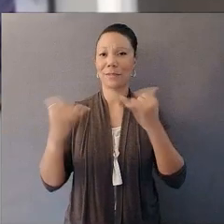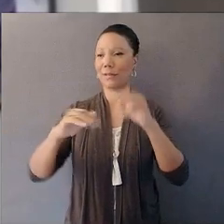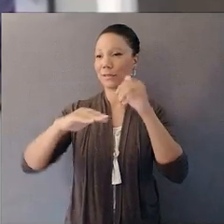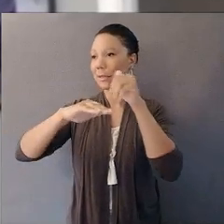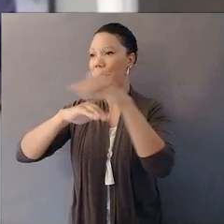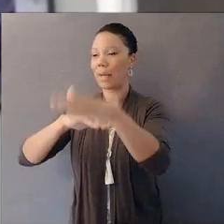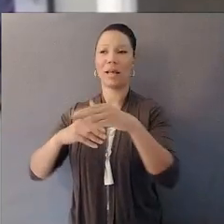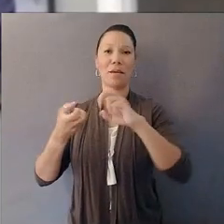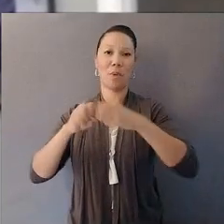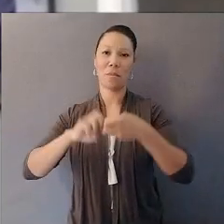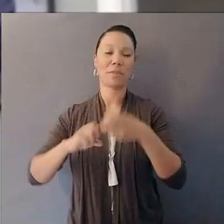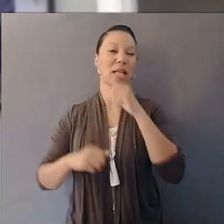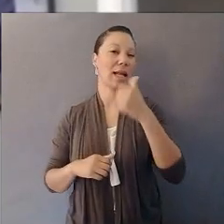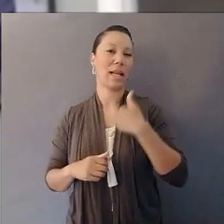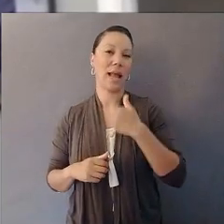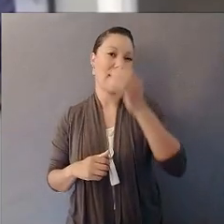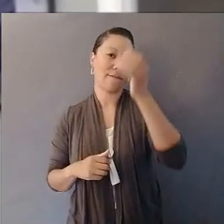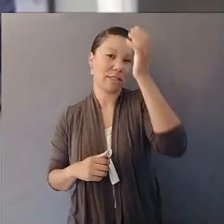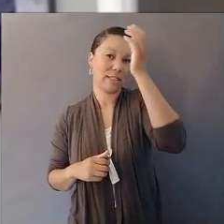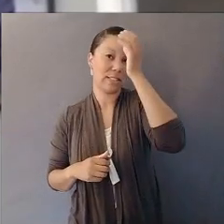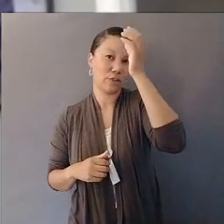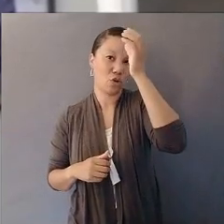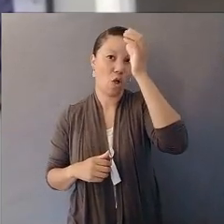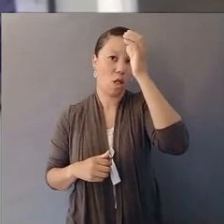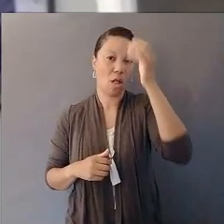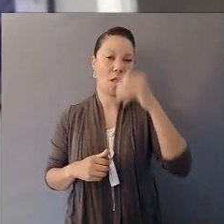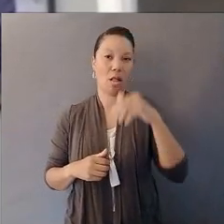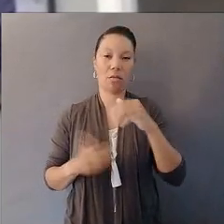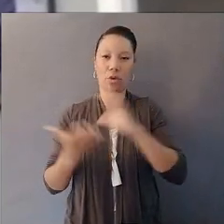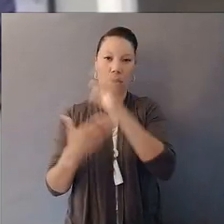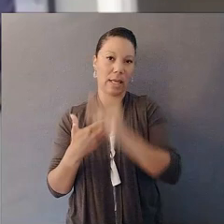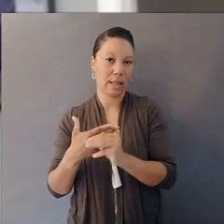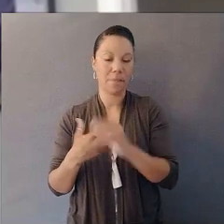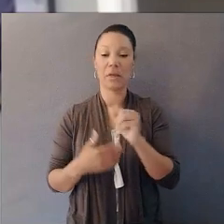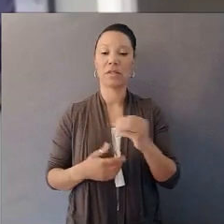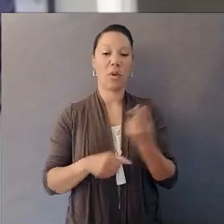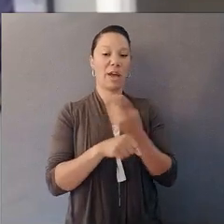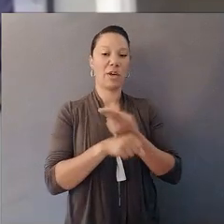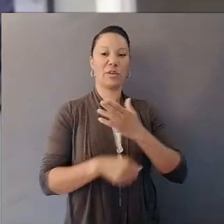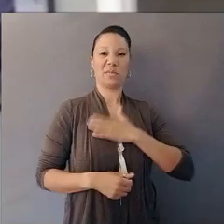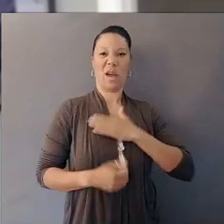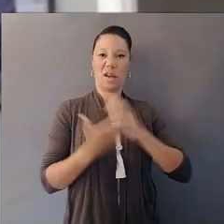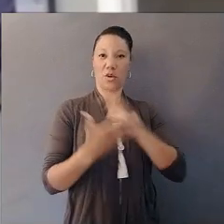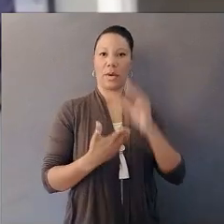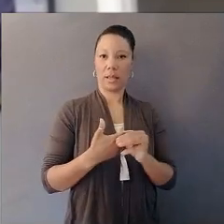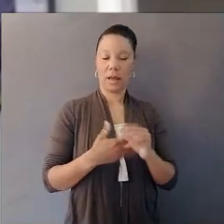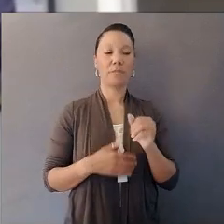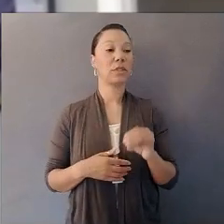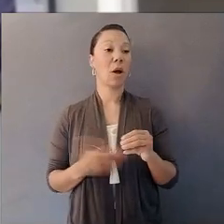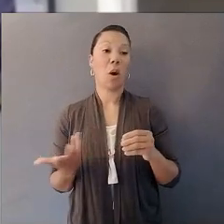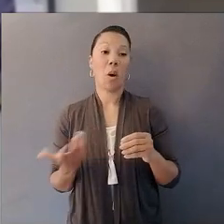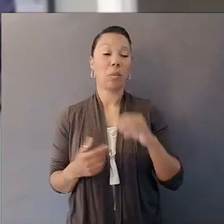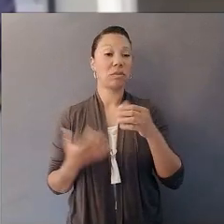digital resource that I could mimic the BC curriculum with. So I just was using my problem sets that I'd written. So I was still grading their feedback the same way,